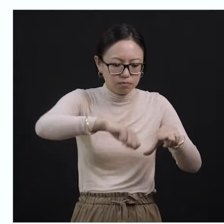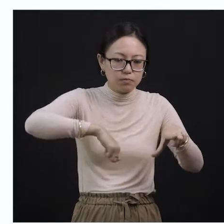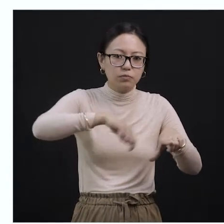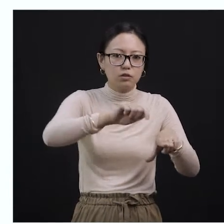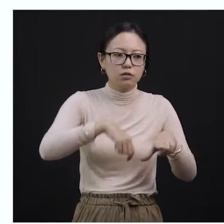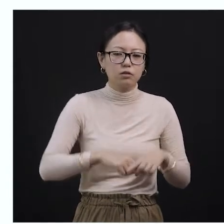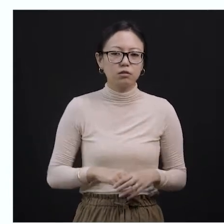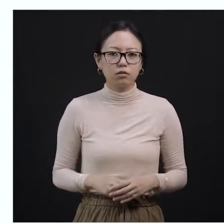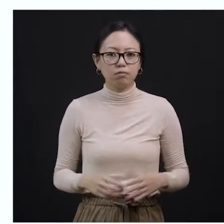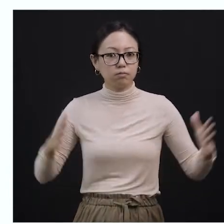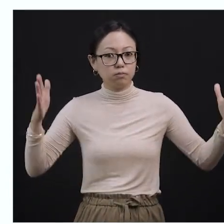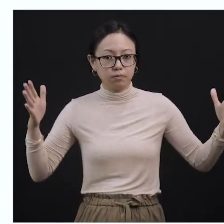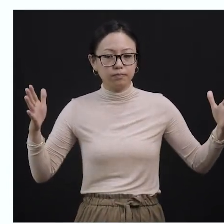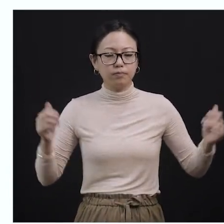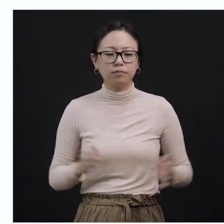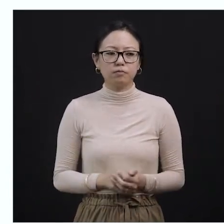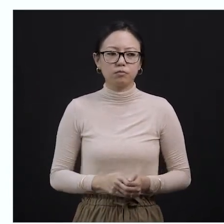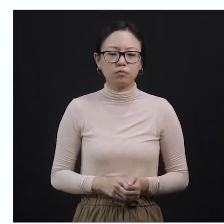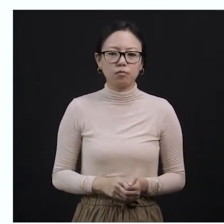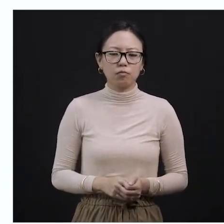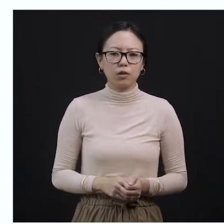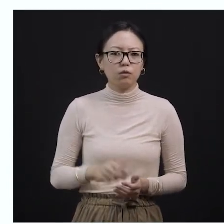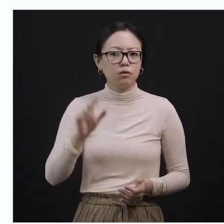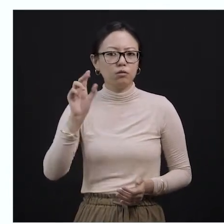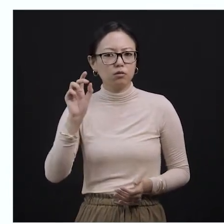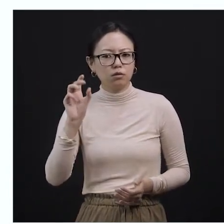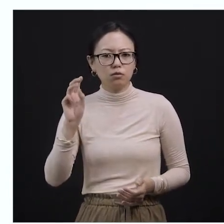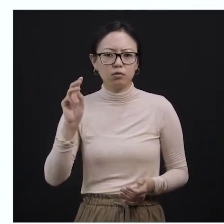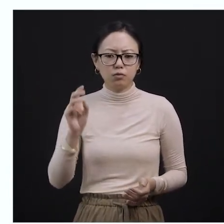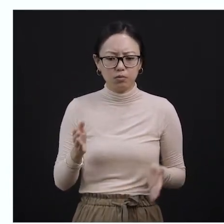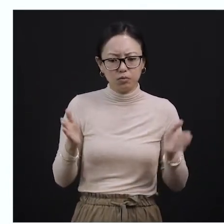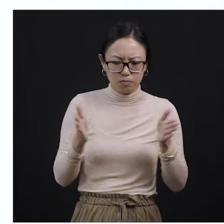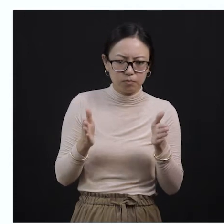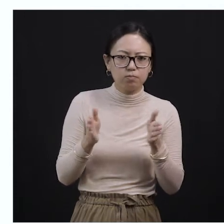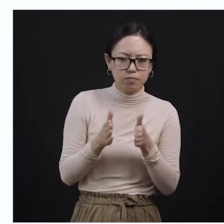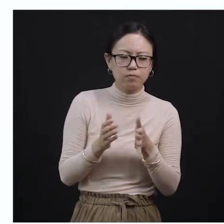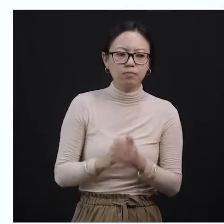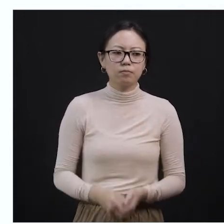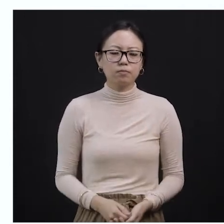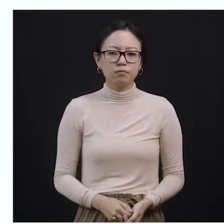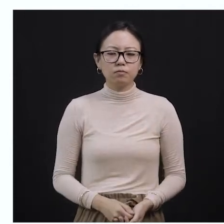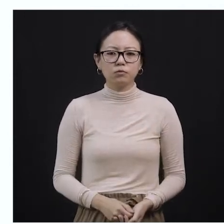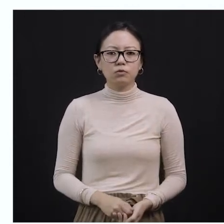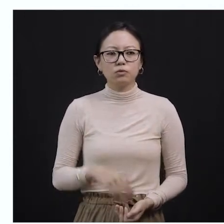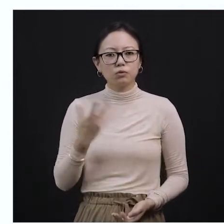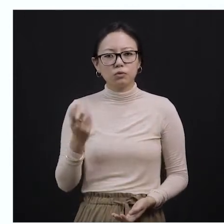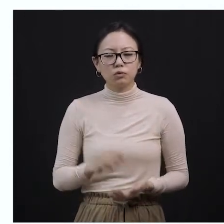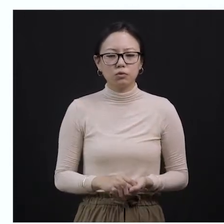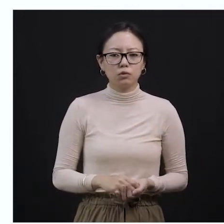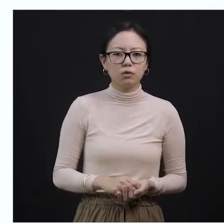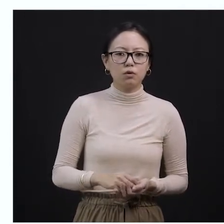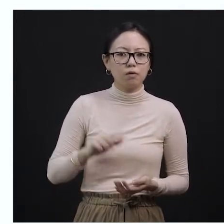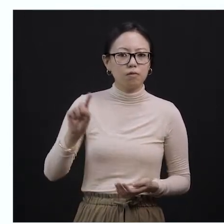ruler, is longer than the number 2 or number 3. All right. So we will put a tick